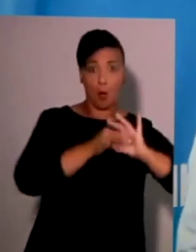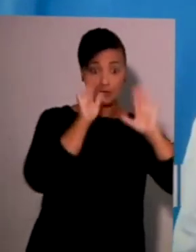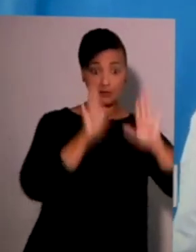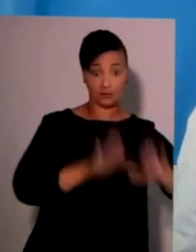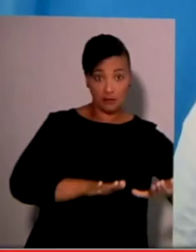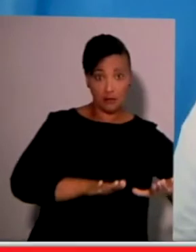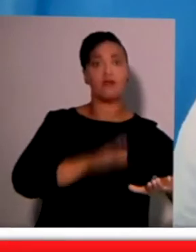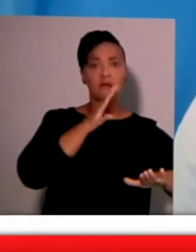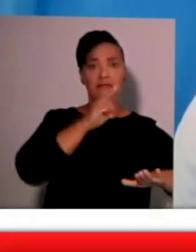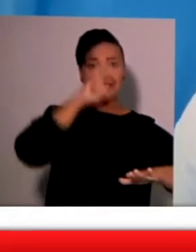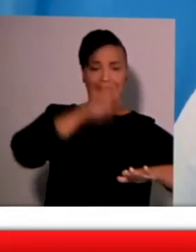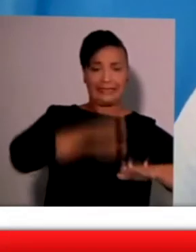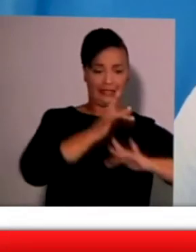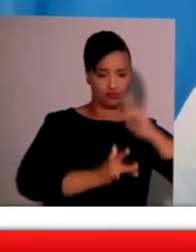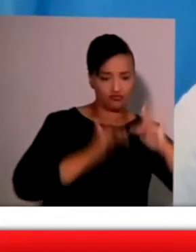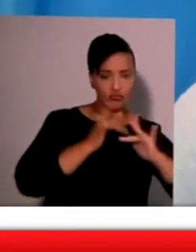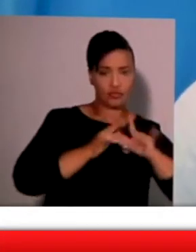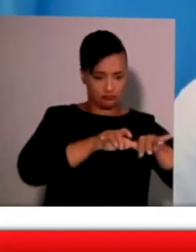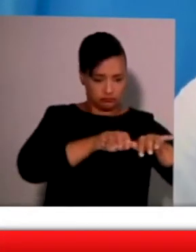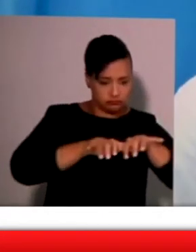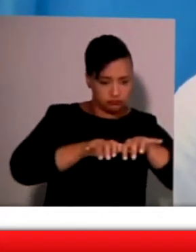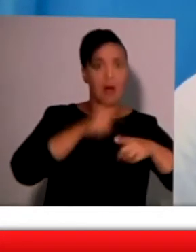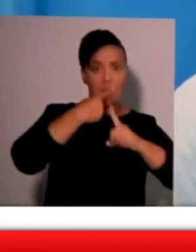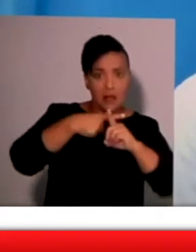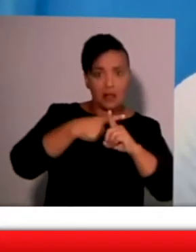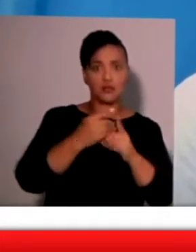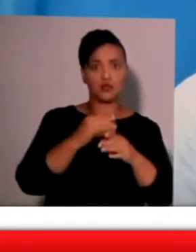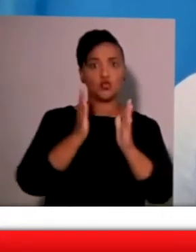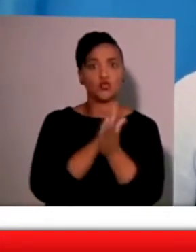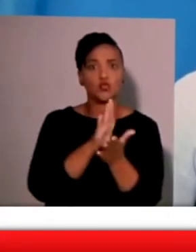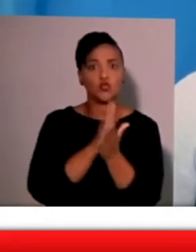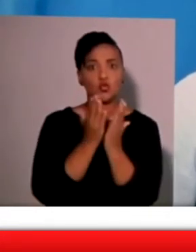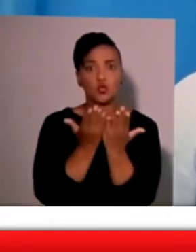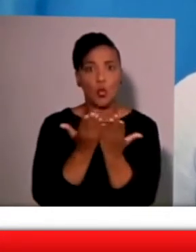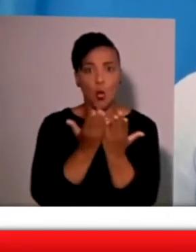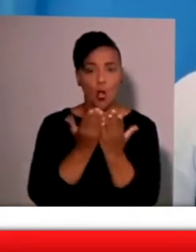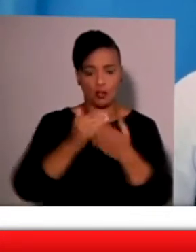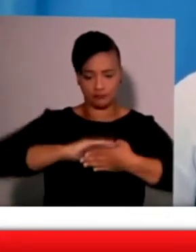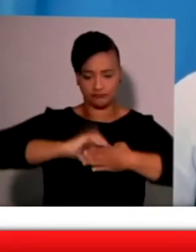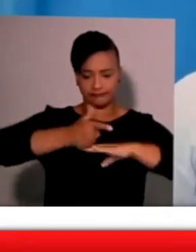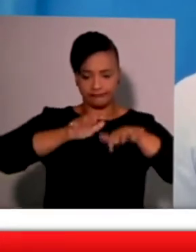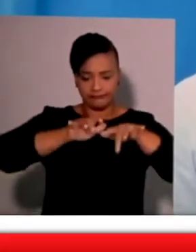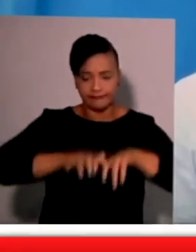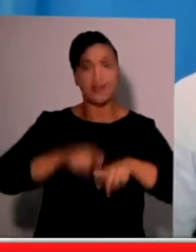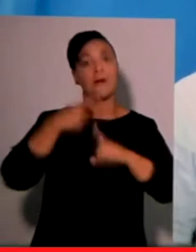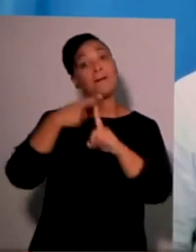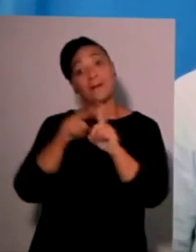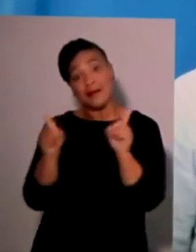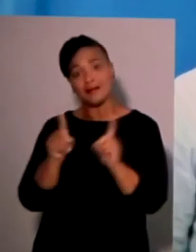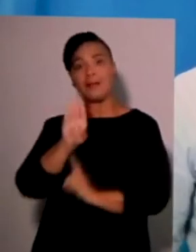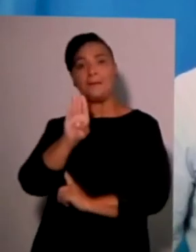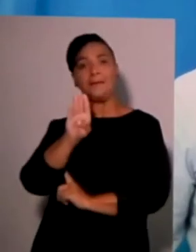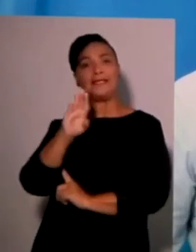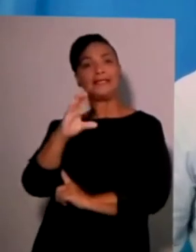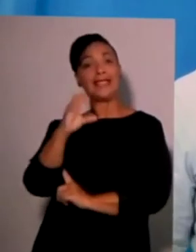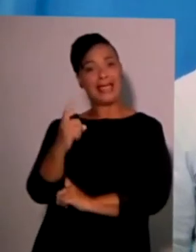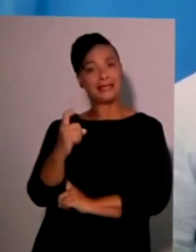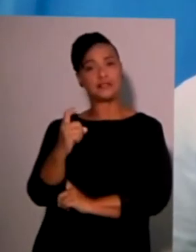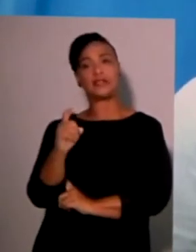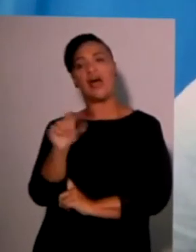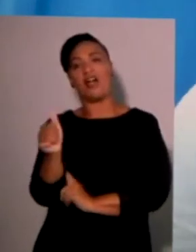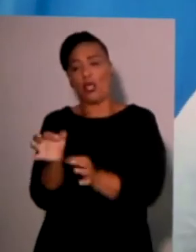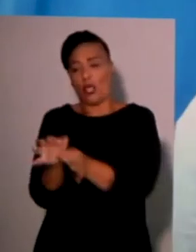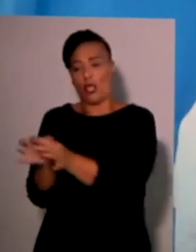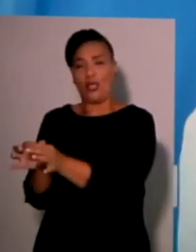working from home and online schooling, whilst on the other hand, BCX and our small and medium business were negatively